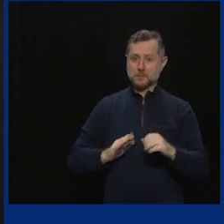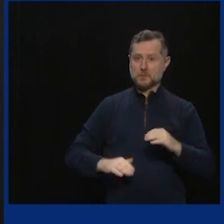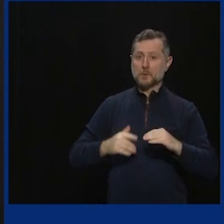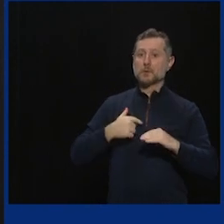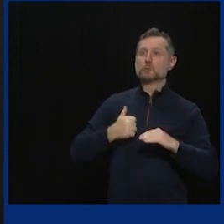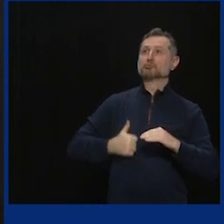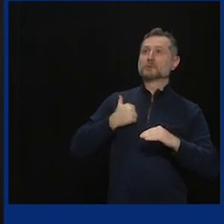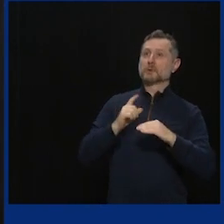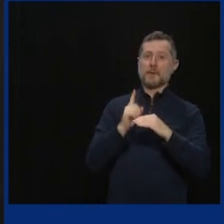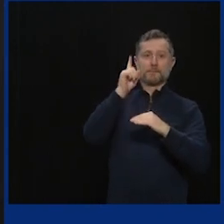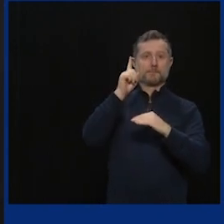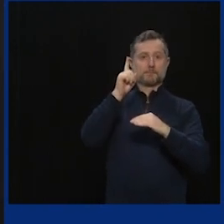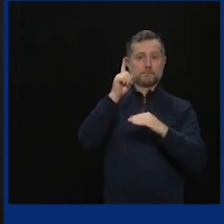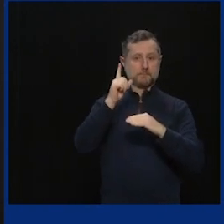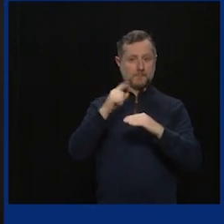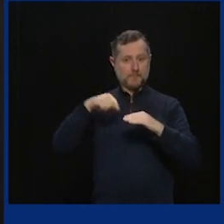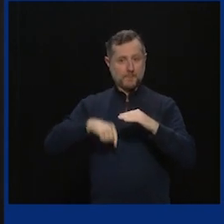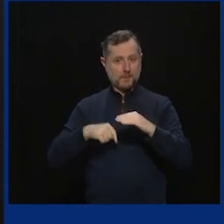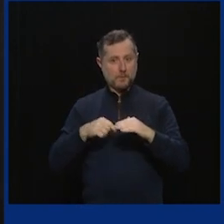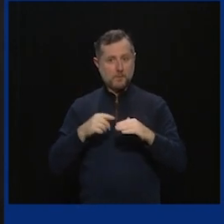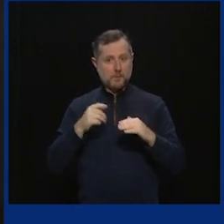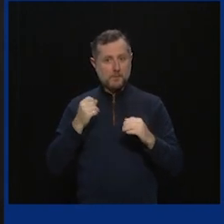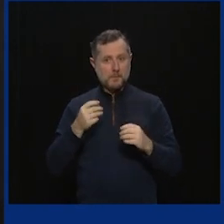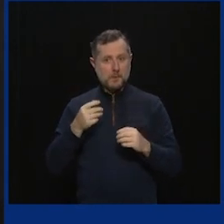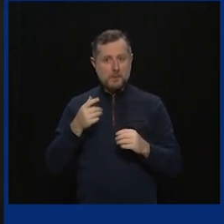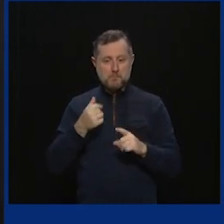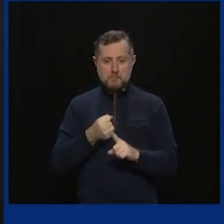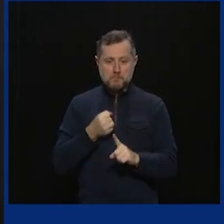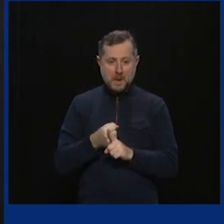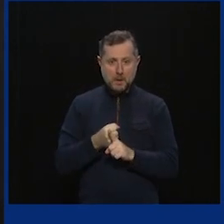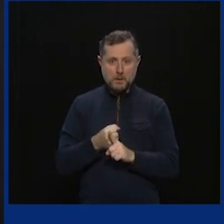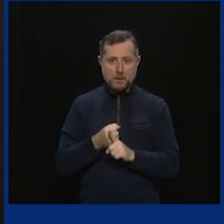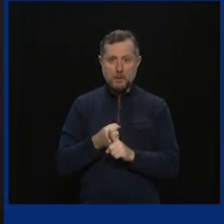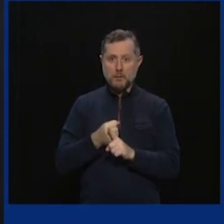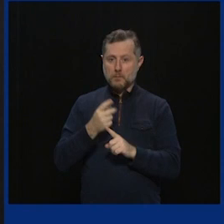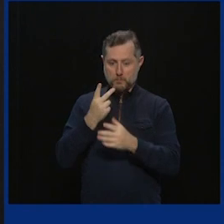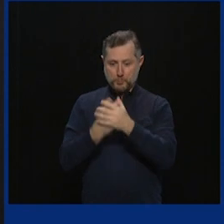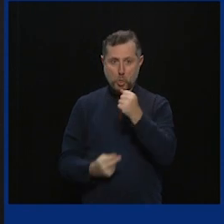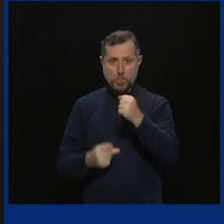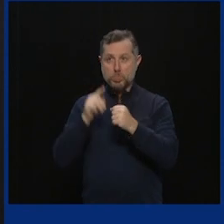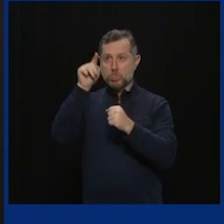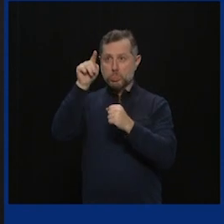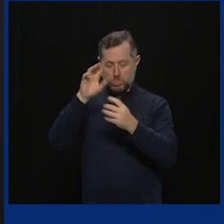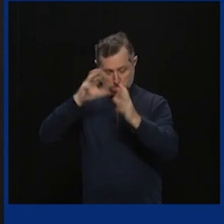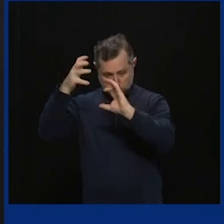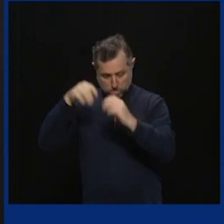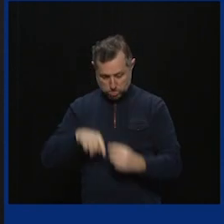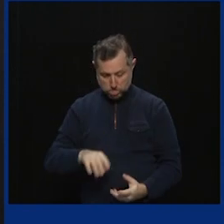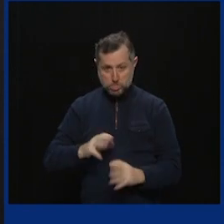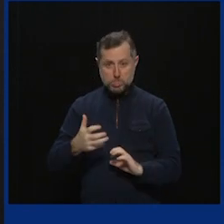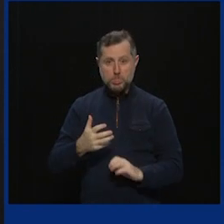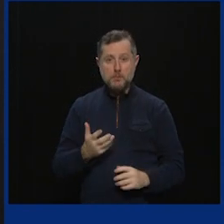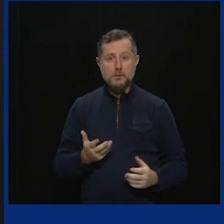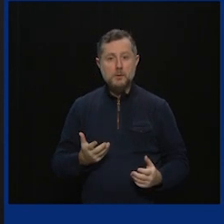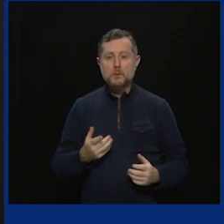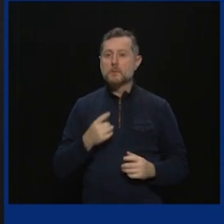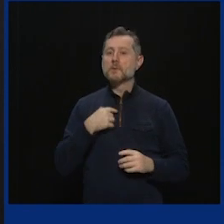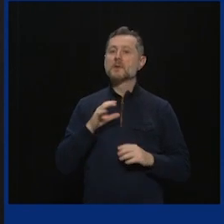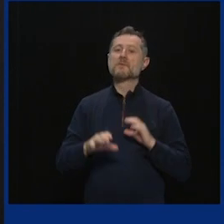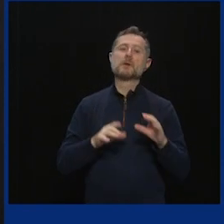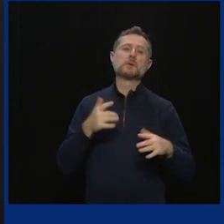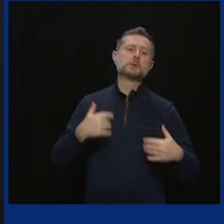you've been hit in both segments. We have allocated billions and billions of